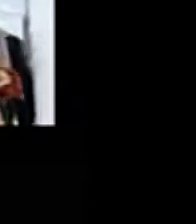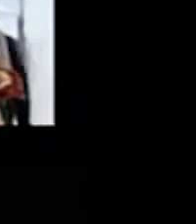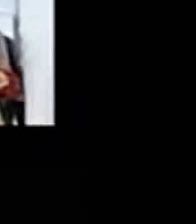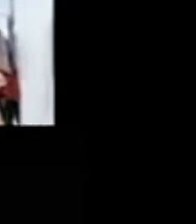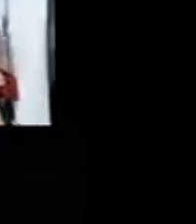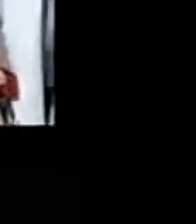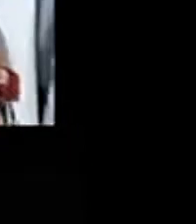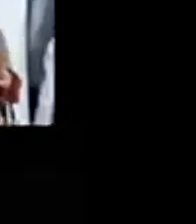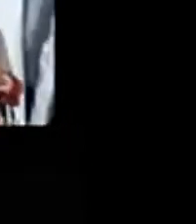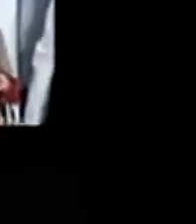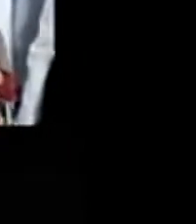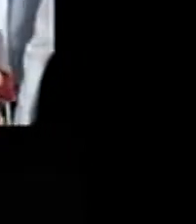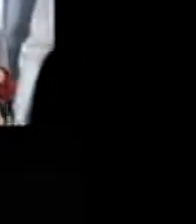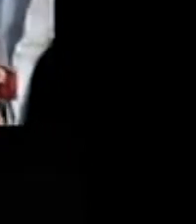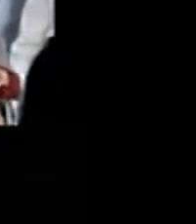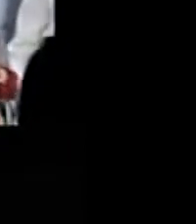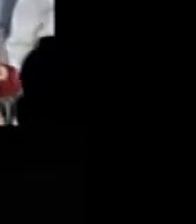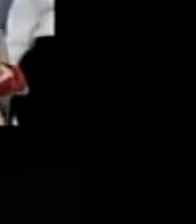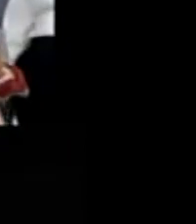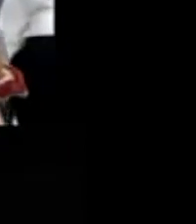I am the